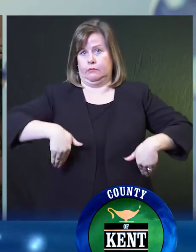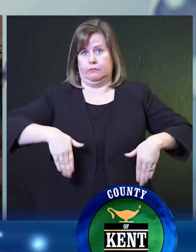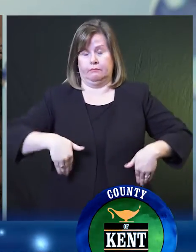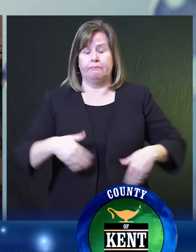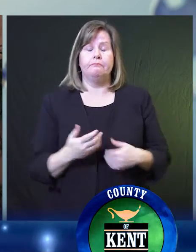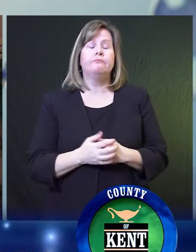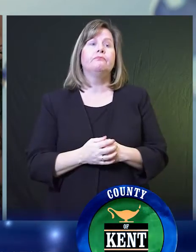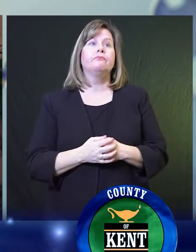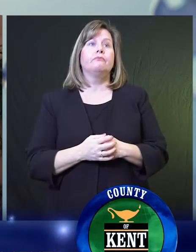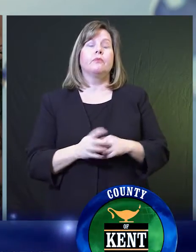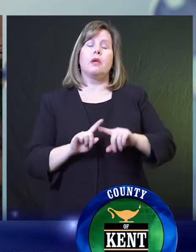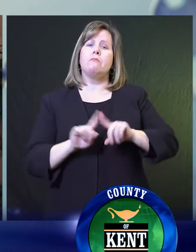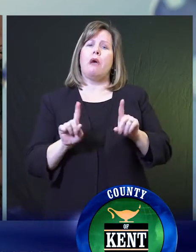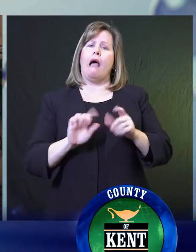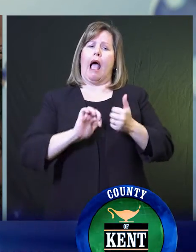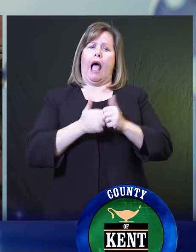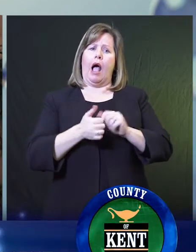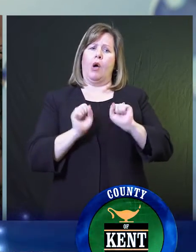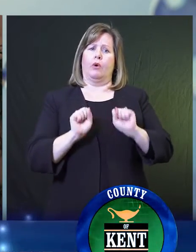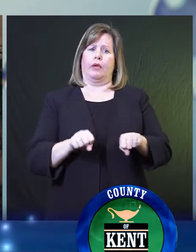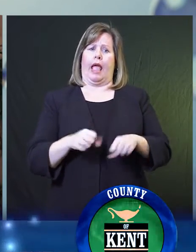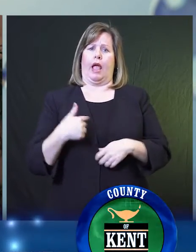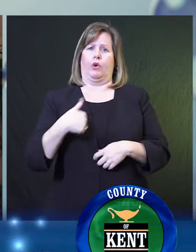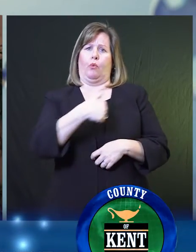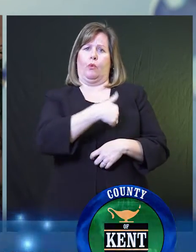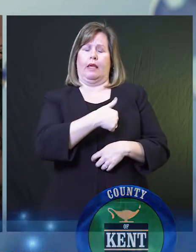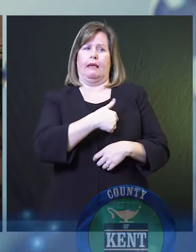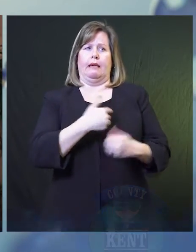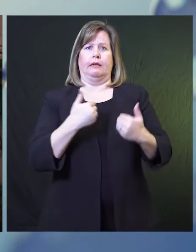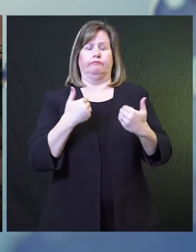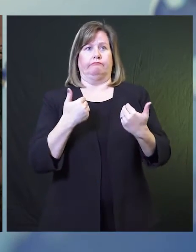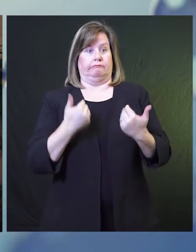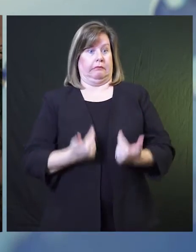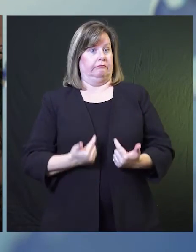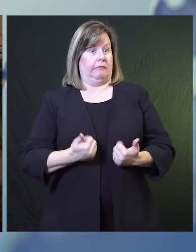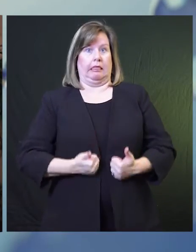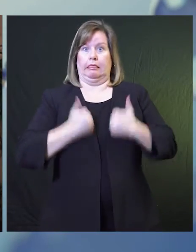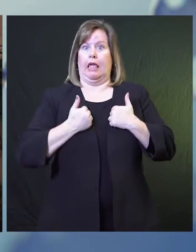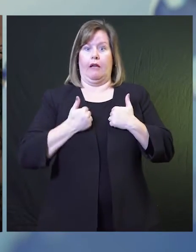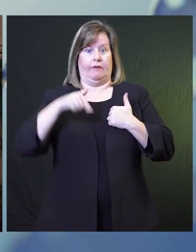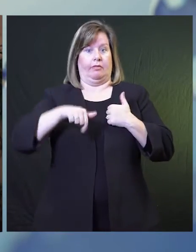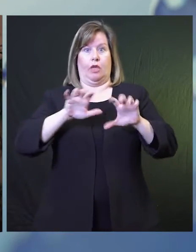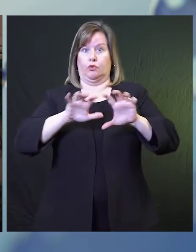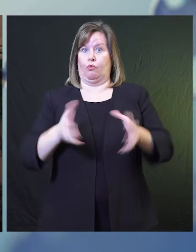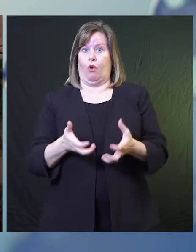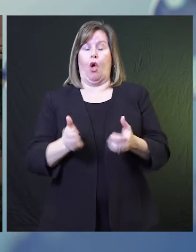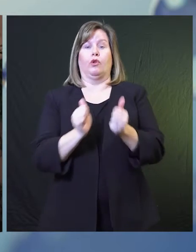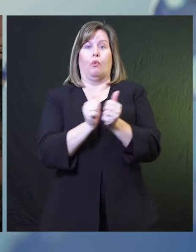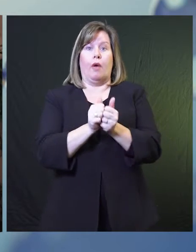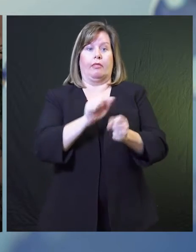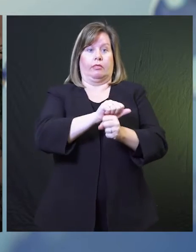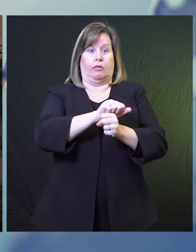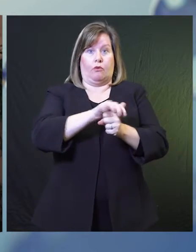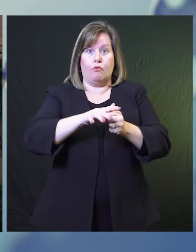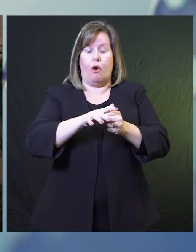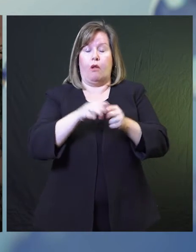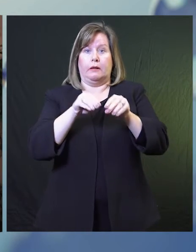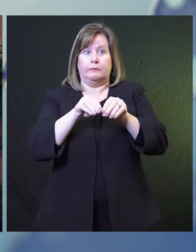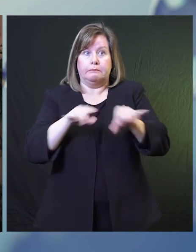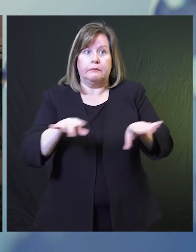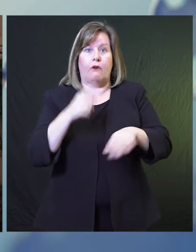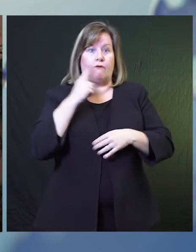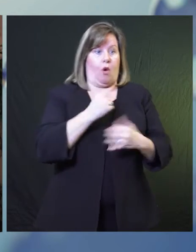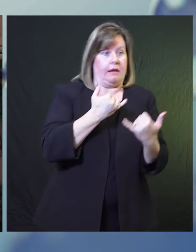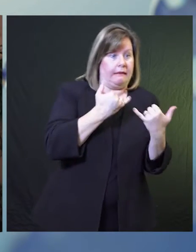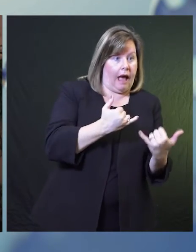looking at how do we live in a world with COVID-19 from now until we have therapeutic